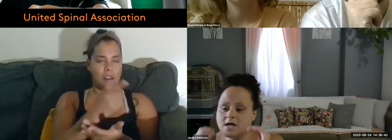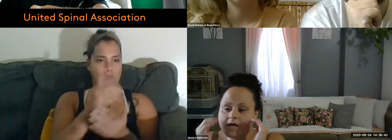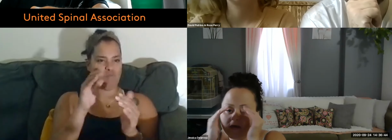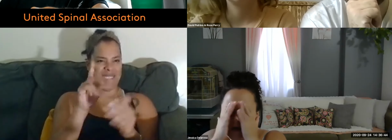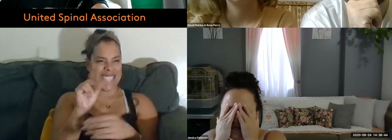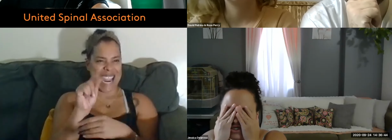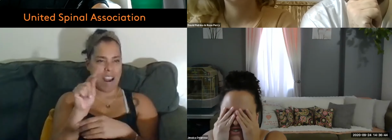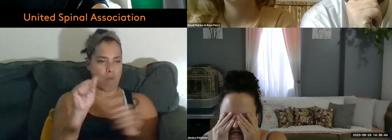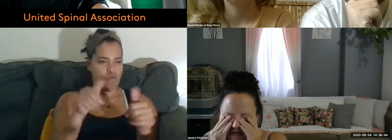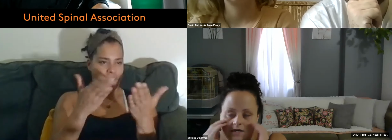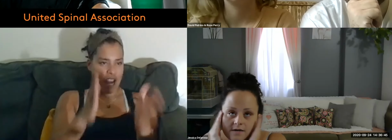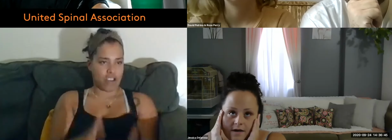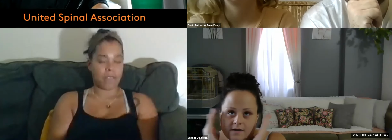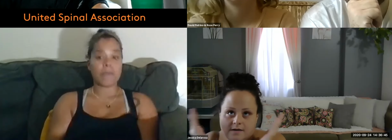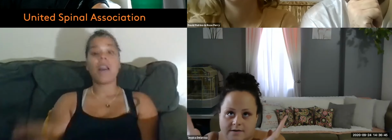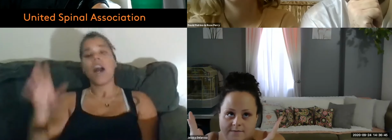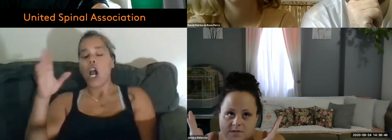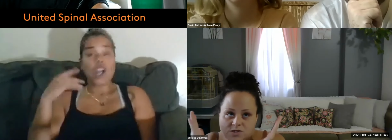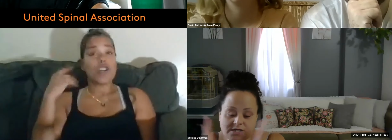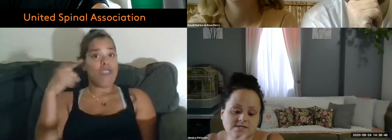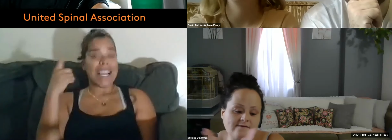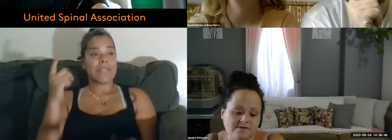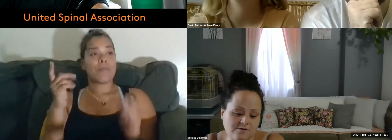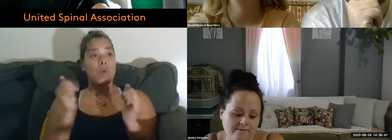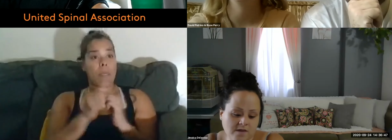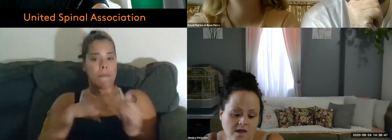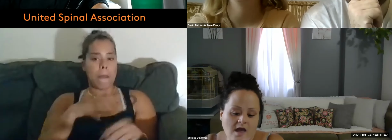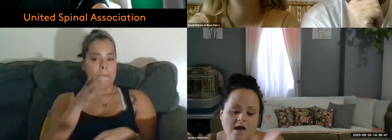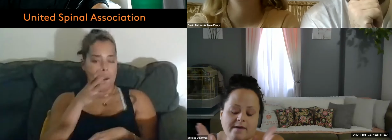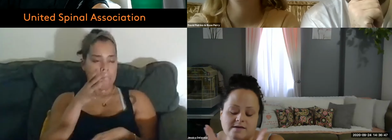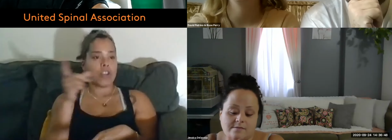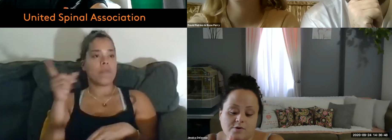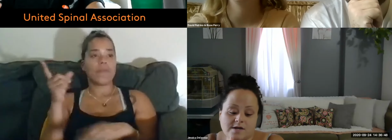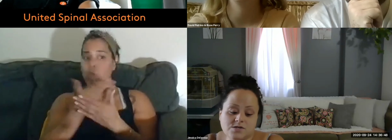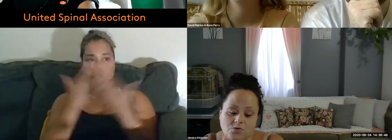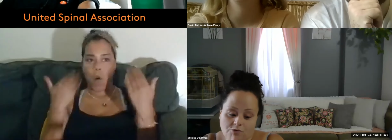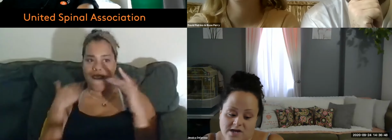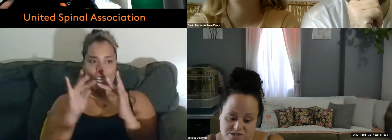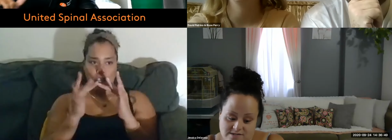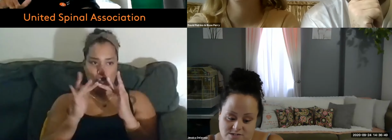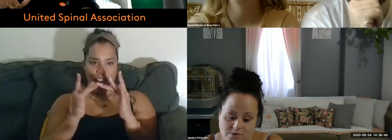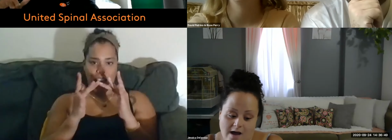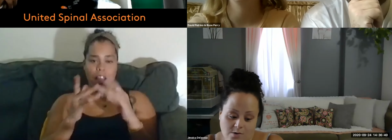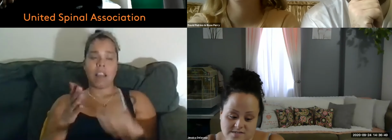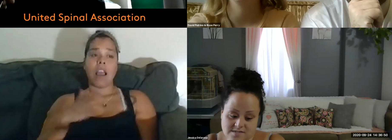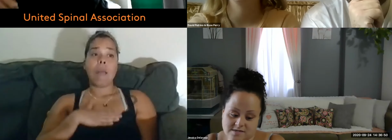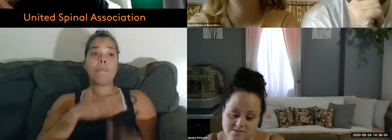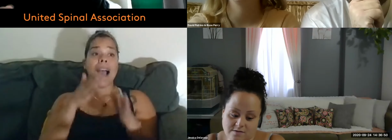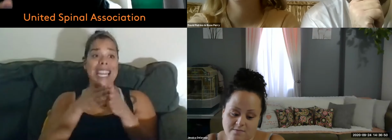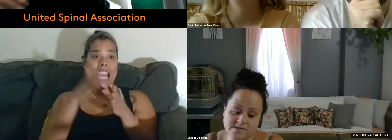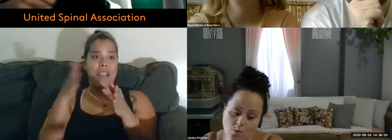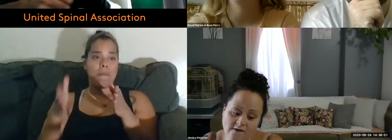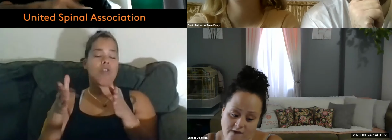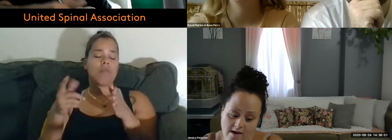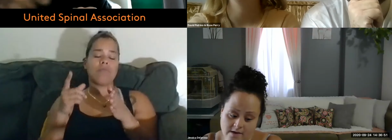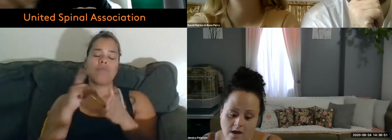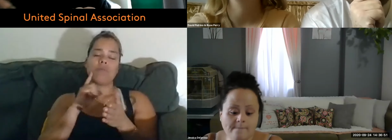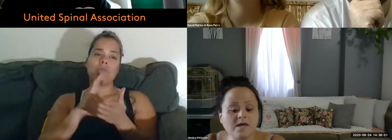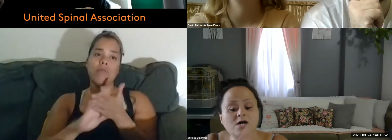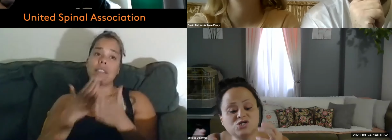right? She doesn't have internet. And my neighbor is so gracious to allow us to steal some of his